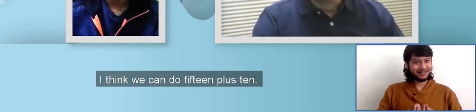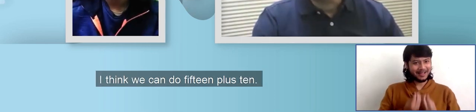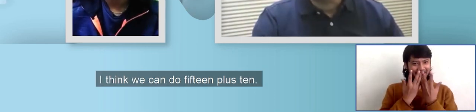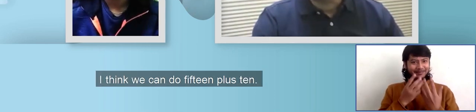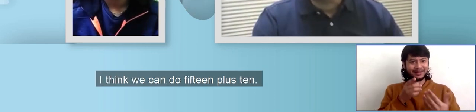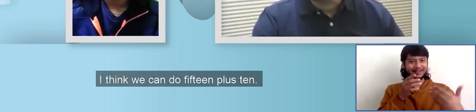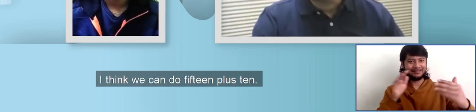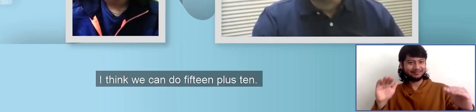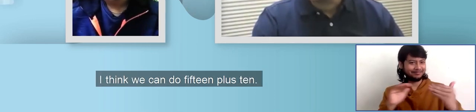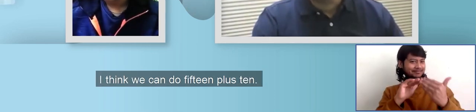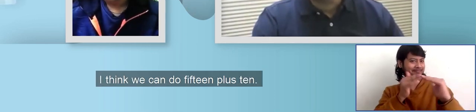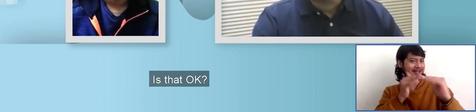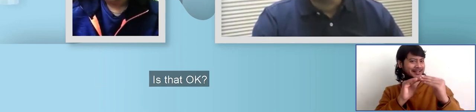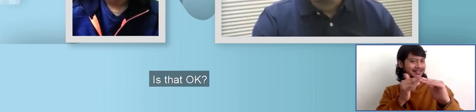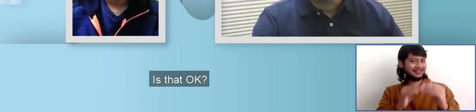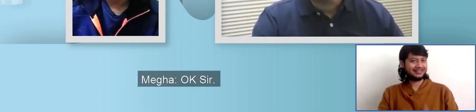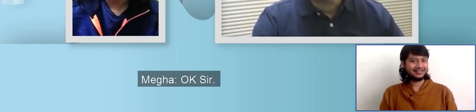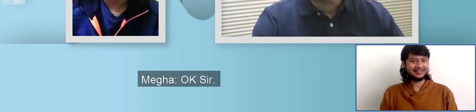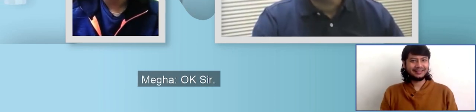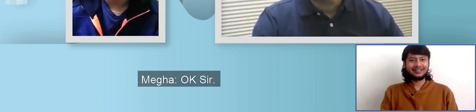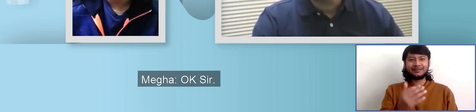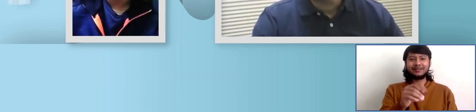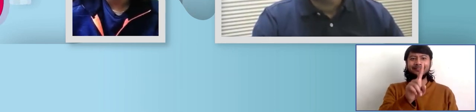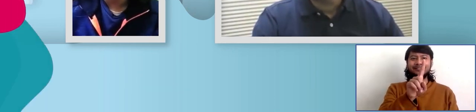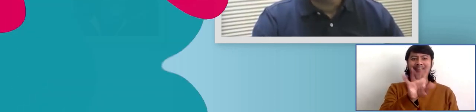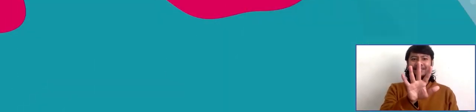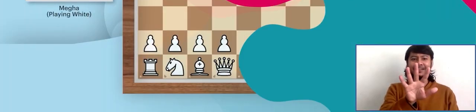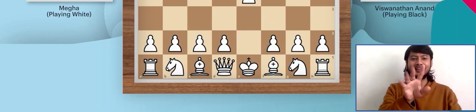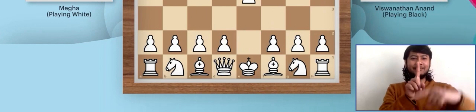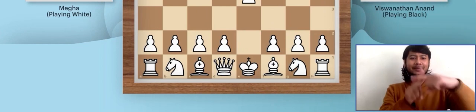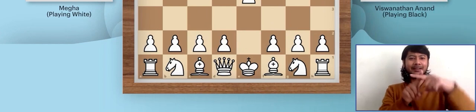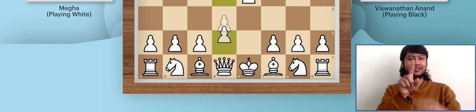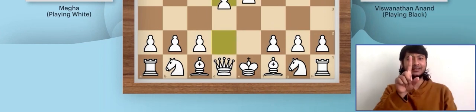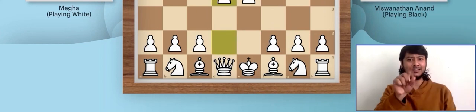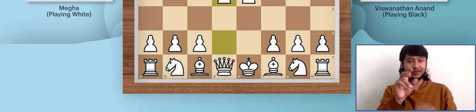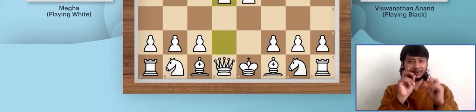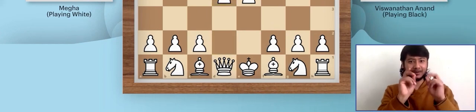I think we can do 15 plus 10. Is that okay? Okay, okay, sir. Okay.